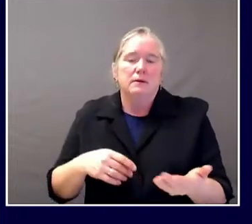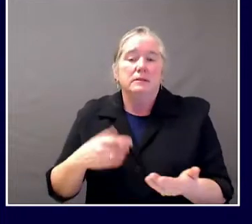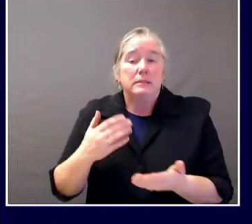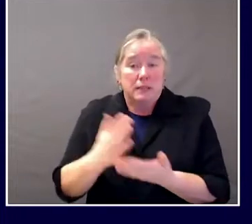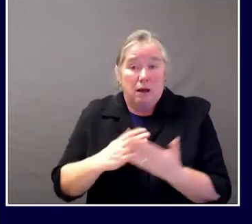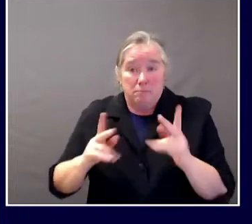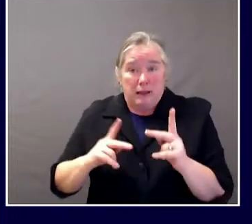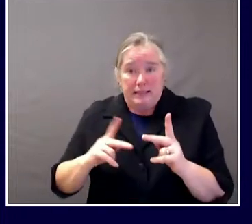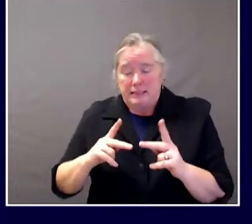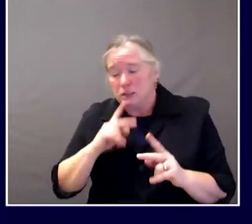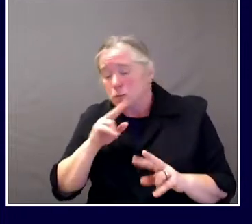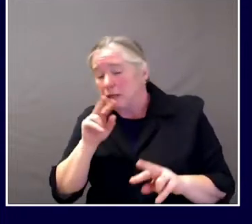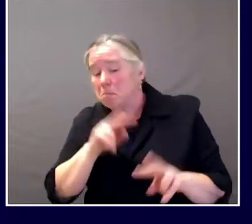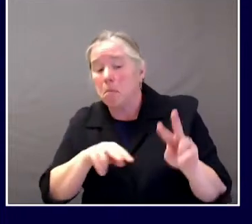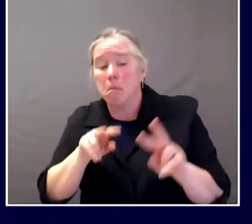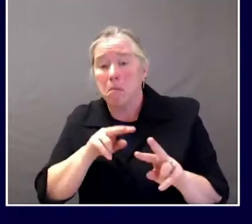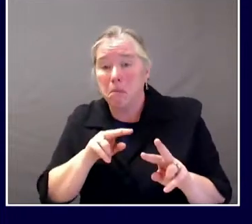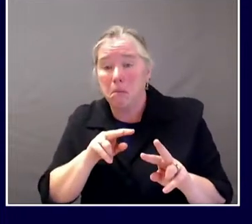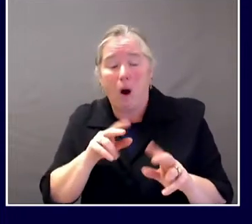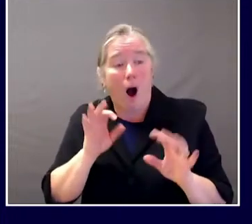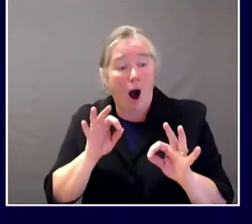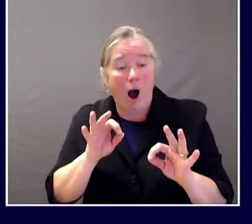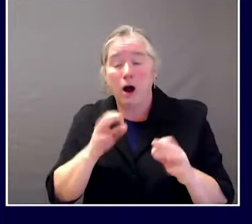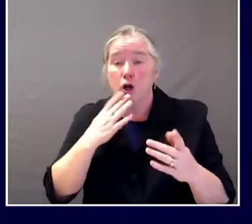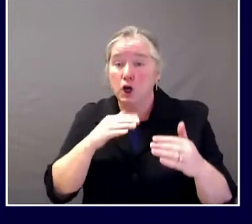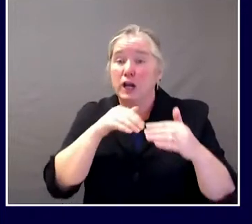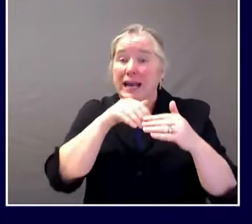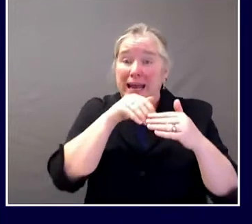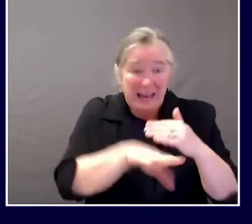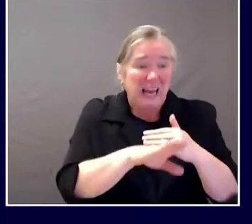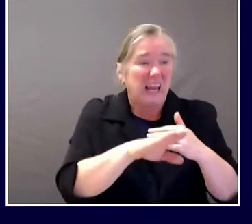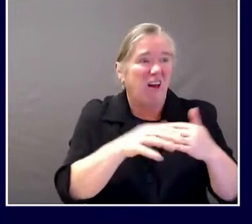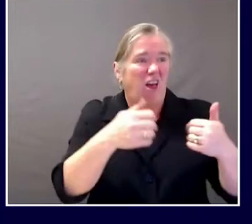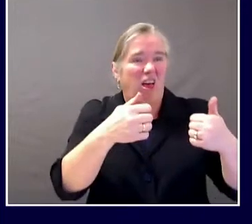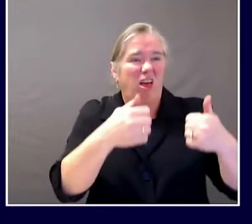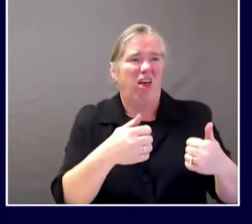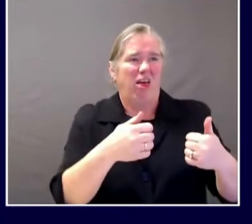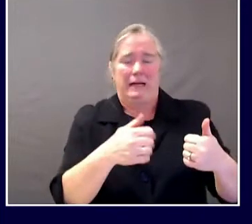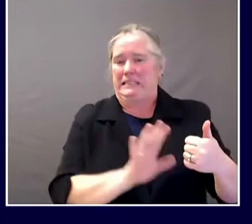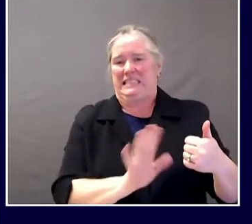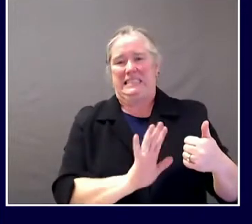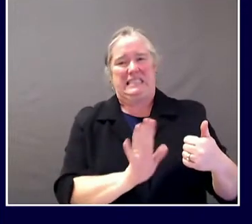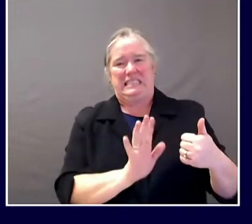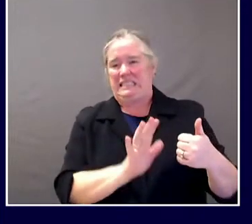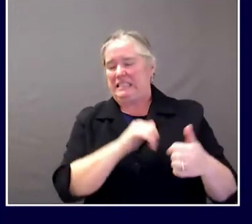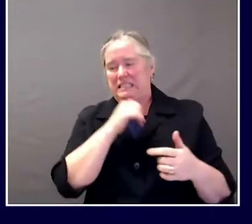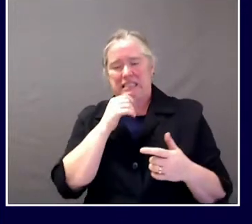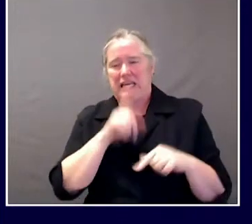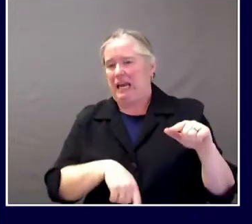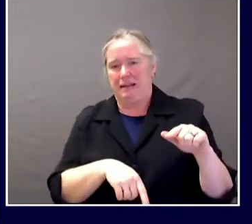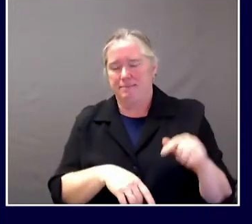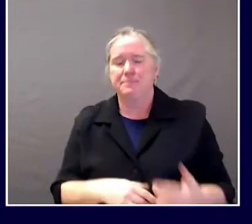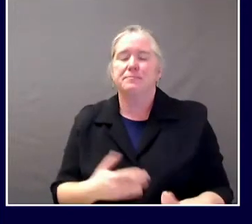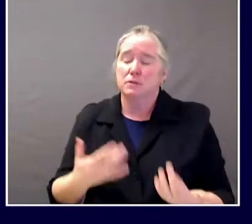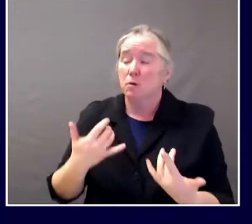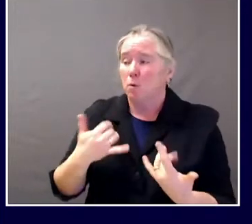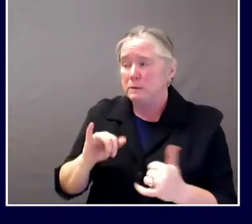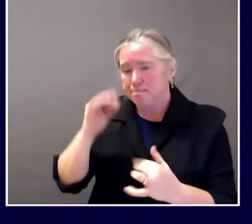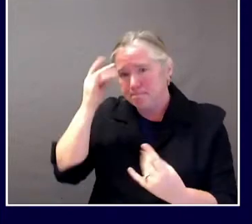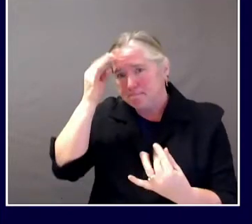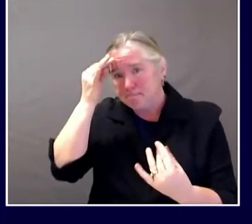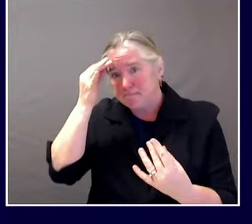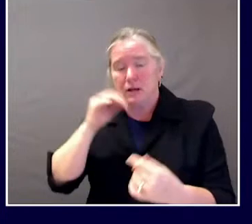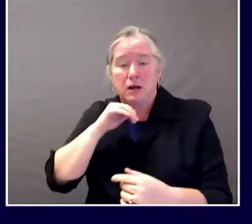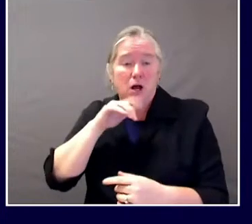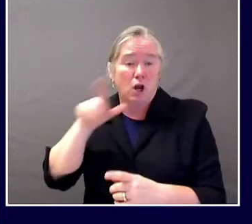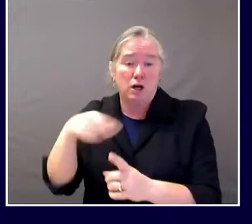out they were dilapidated. So we had to go back to the drawing board. So it's in the mix right now. We're working on them. We're working on these not just to